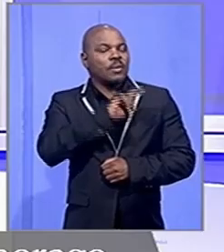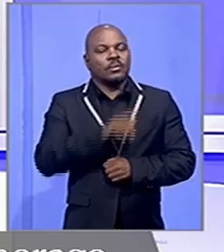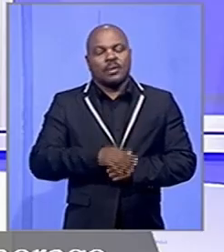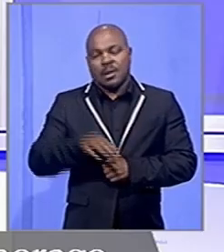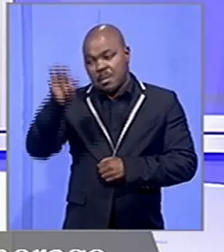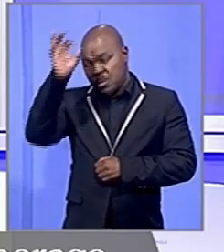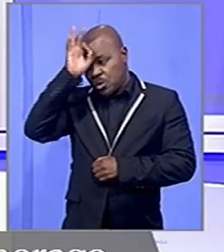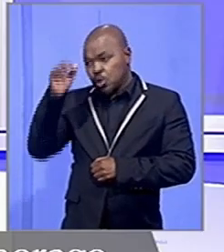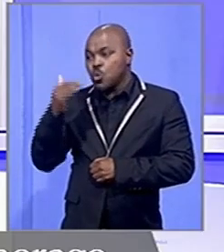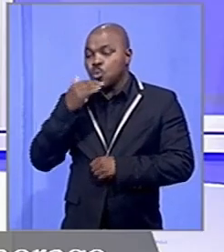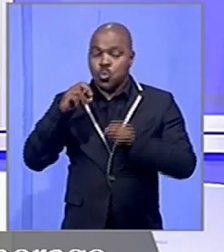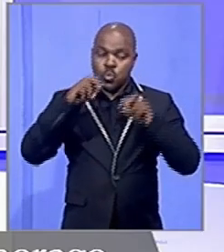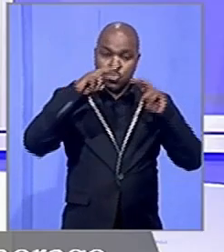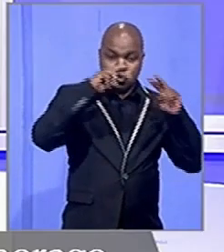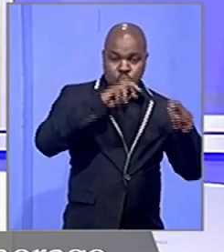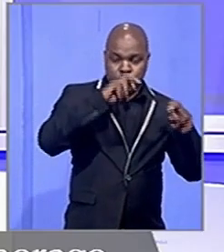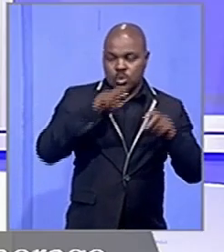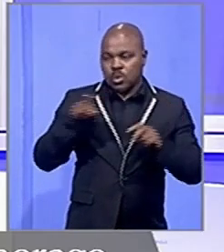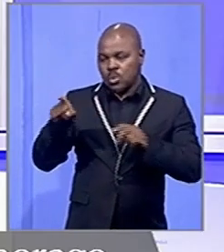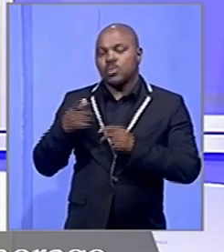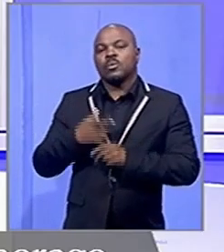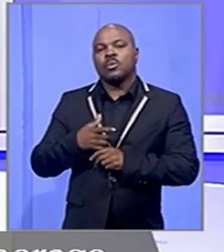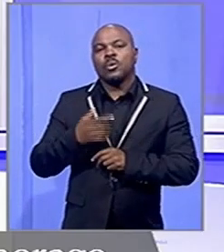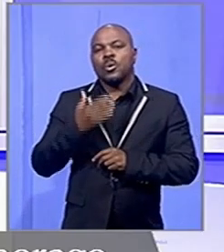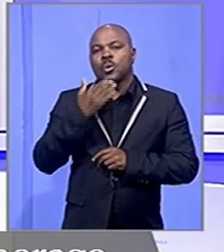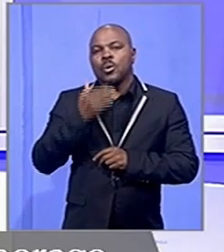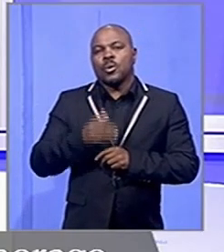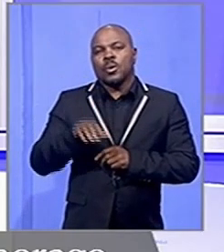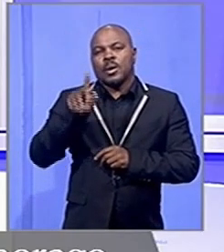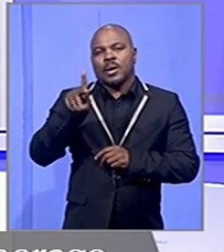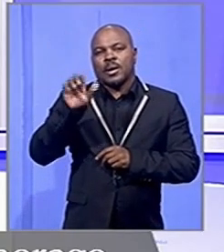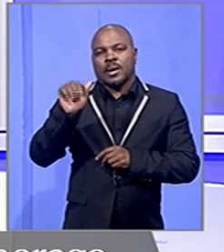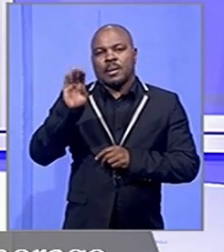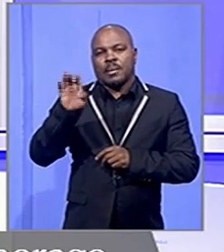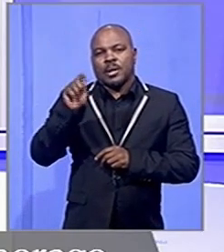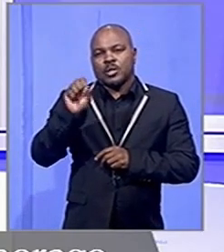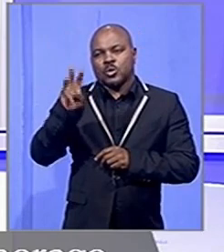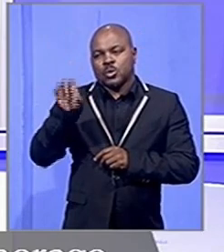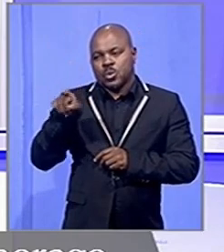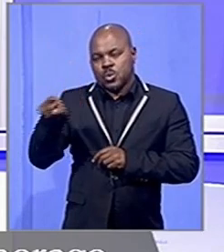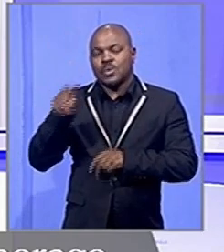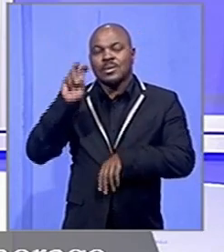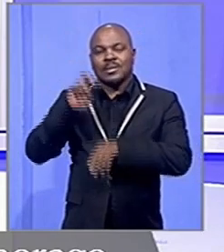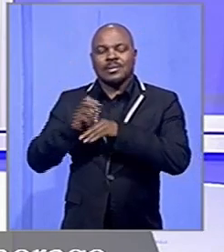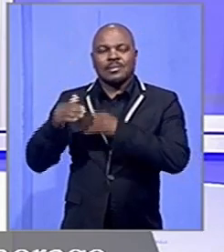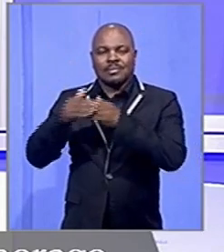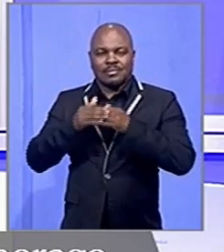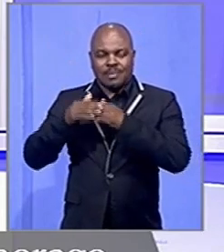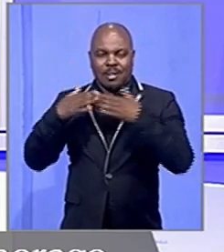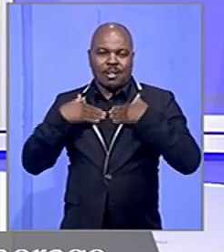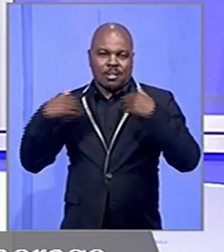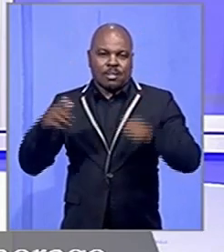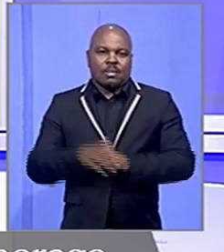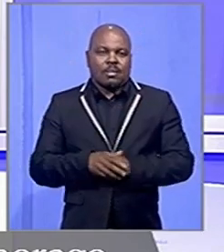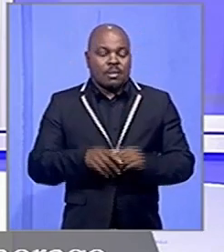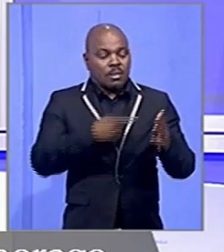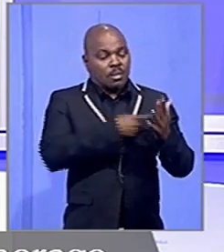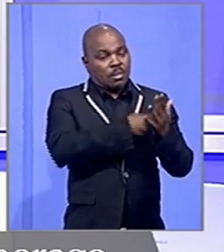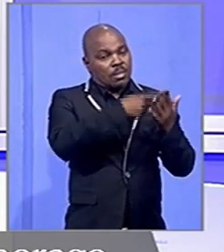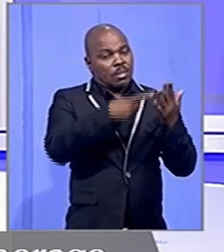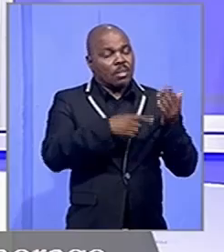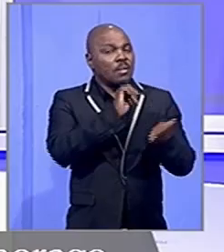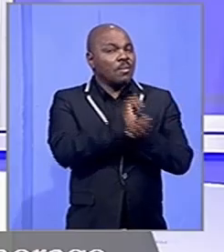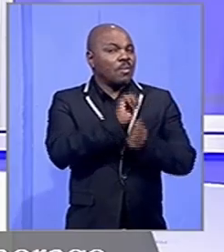naya lepodisi le le batlisisang kgetsi Sergeant ke abetswe etlhomedi nako ya go ka alafiwa. Balatofadiwa go